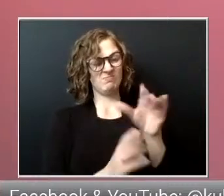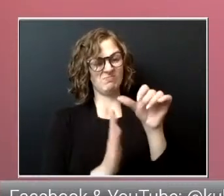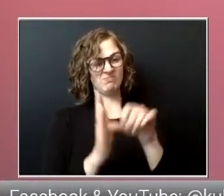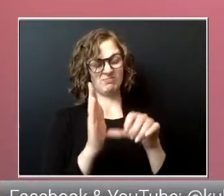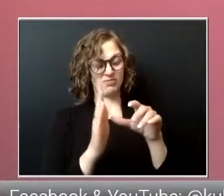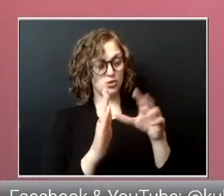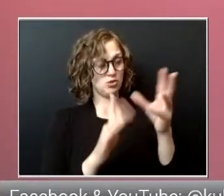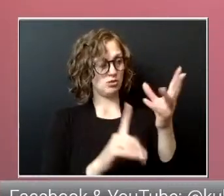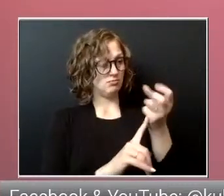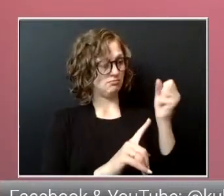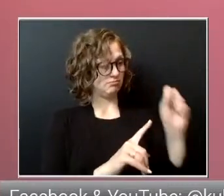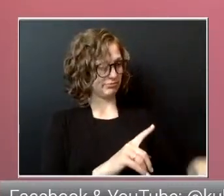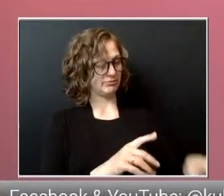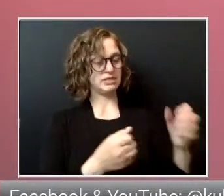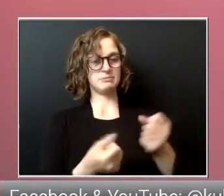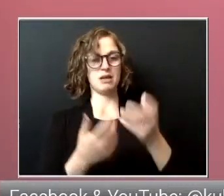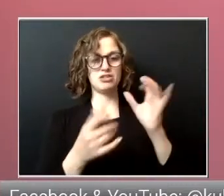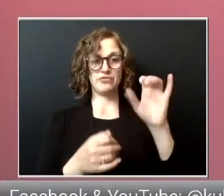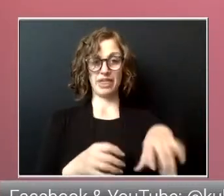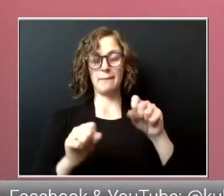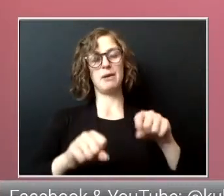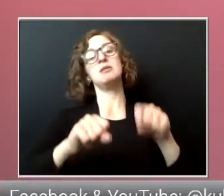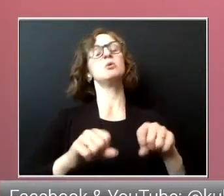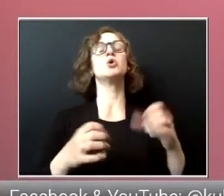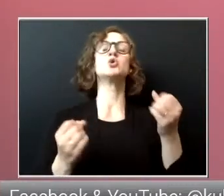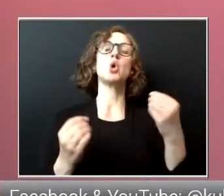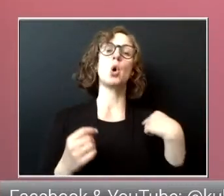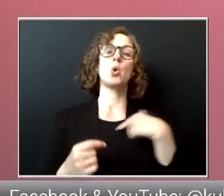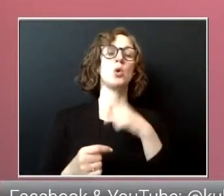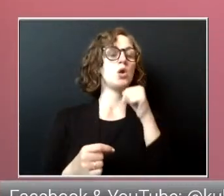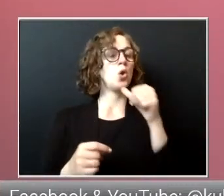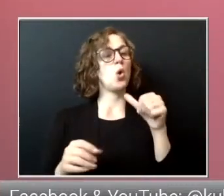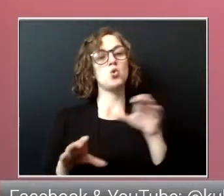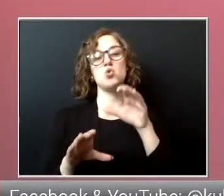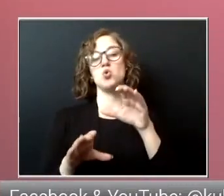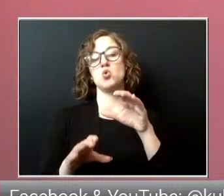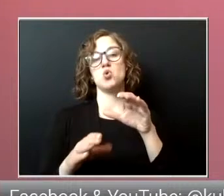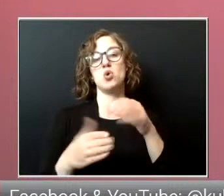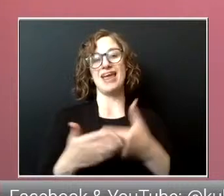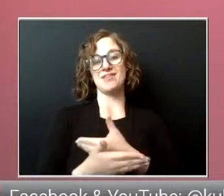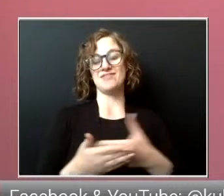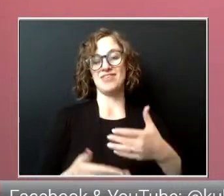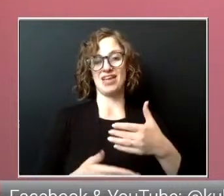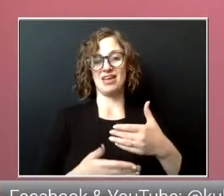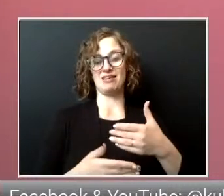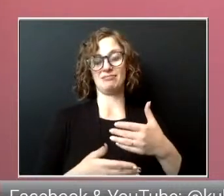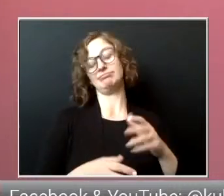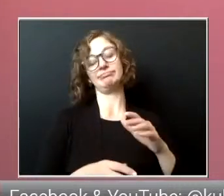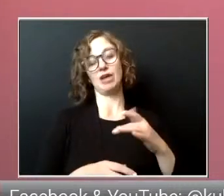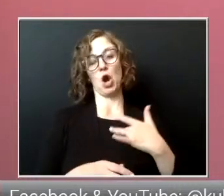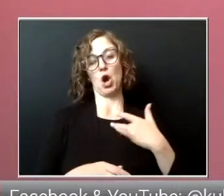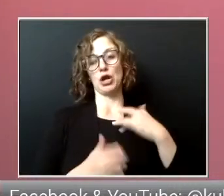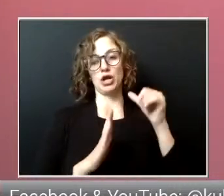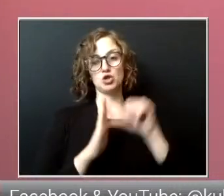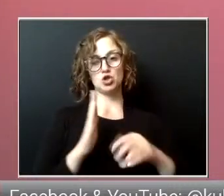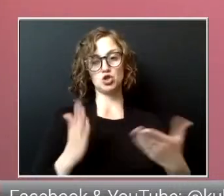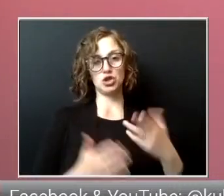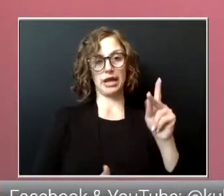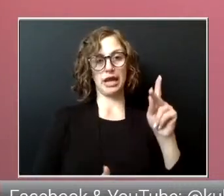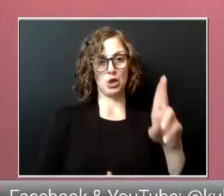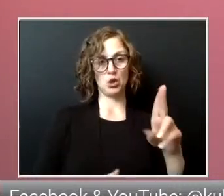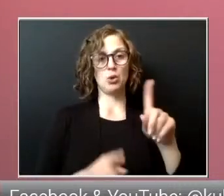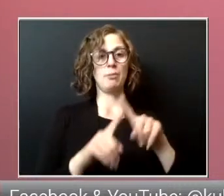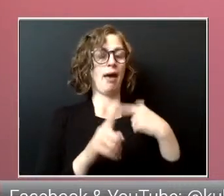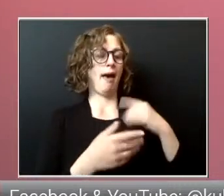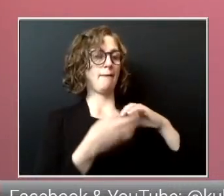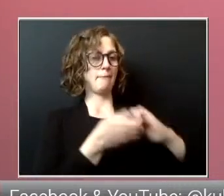So we do not do infant cardiac surgery at KU, but I work very closely and in conjunction with